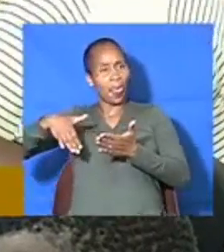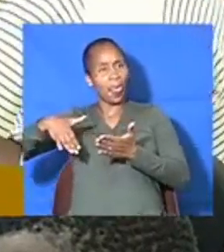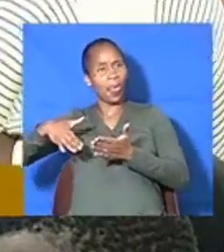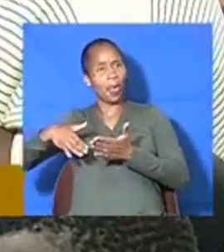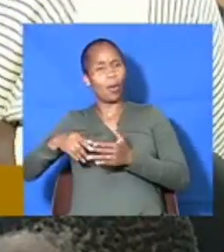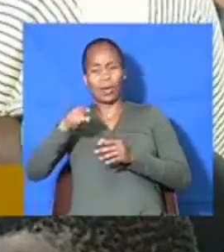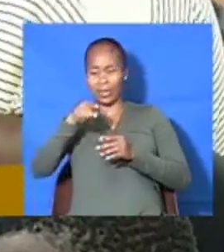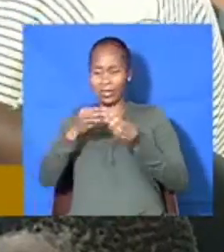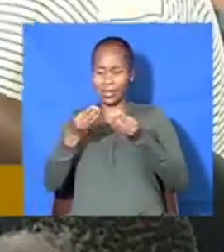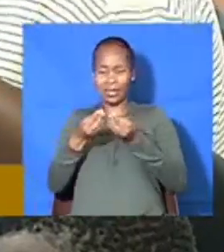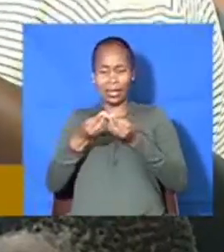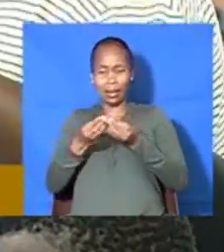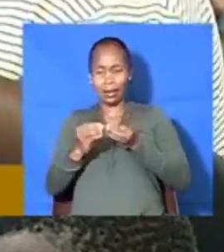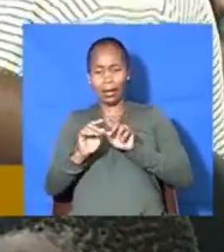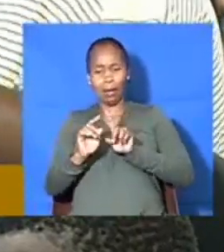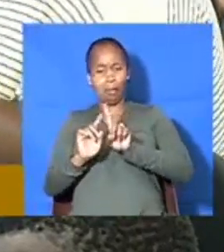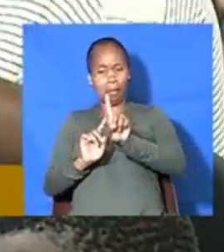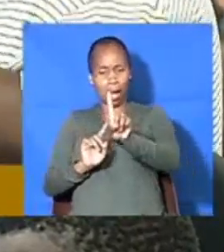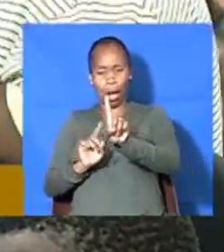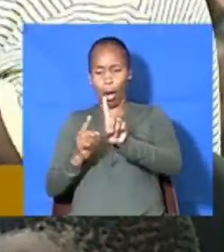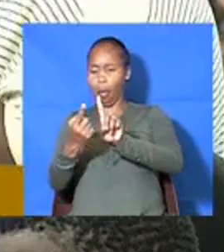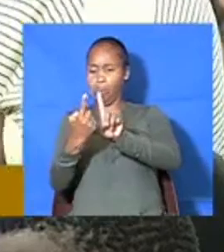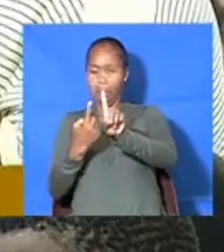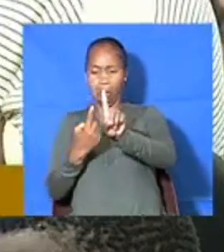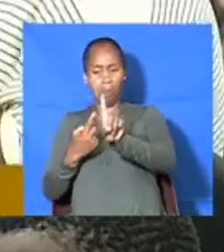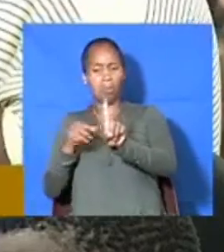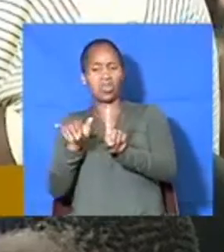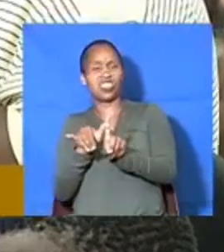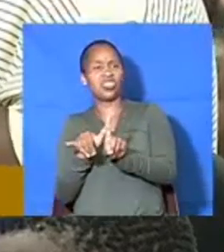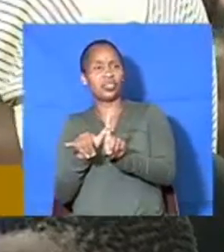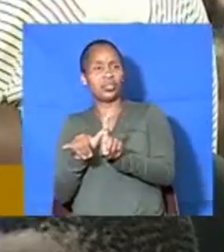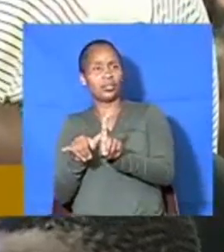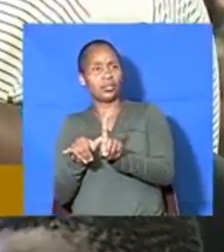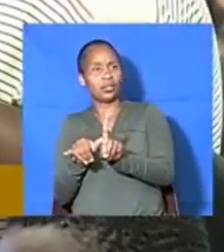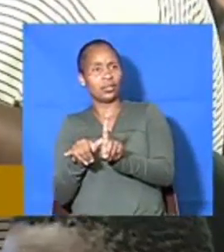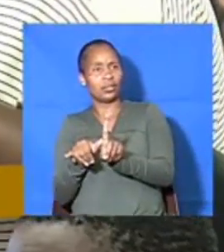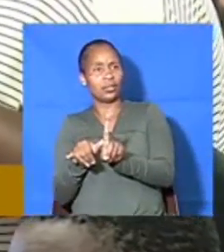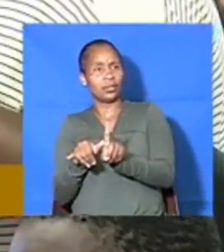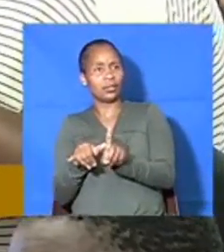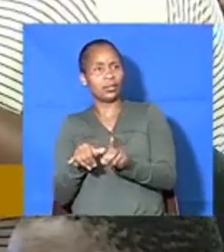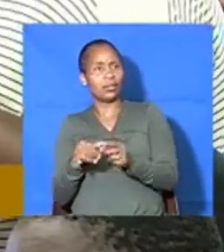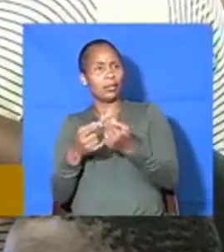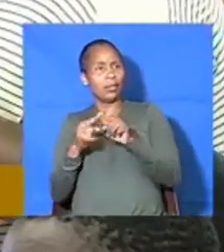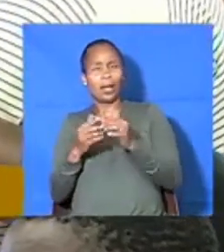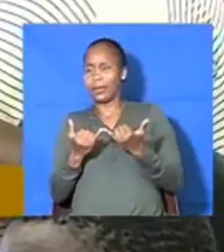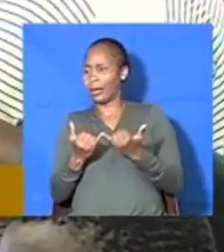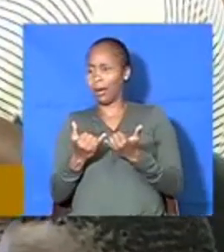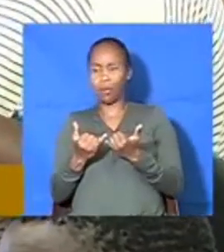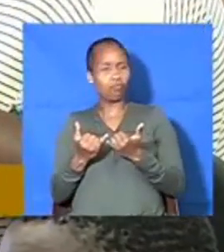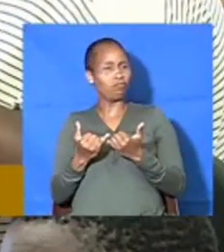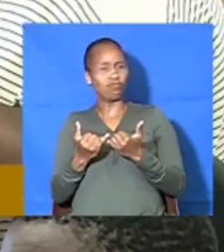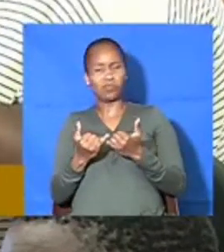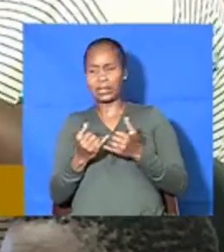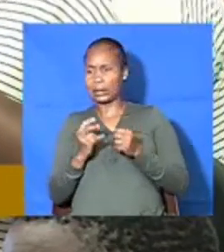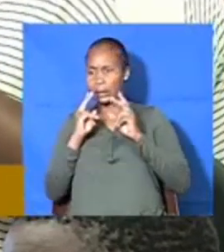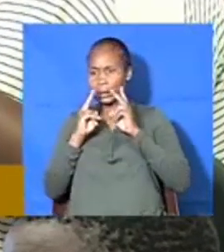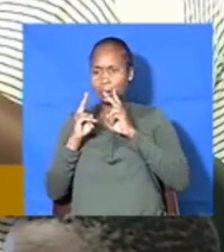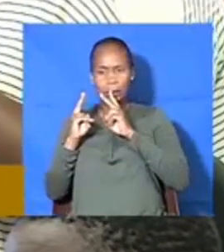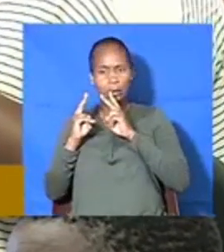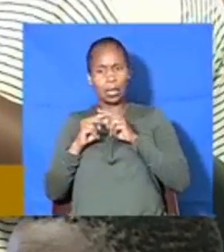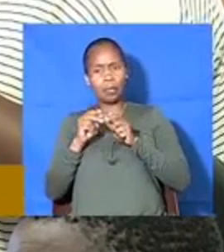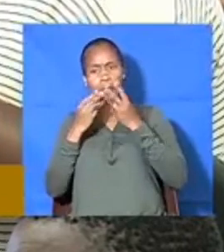Namishaweta Abitra Oseso Christ wa Nazareth. Amen. Greet you in the name of the Lord Jesus Christ of Nazareth. Portfolio, amen. Lega Health and